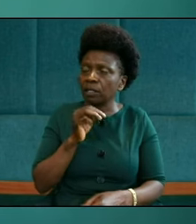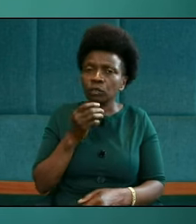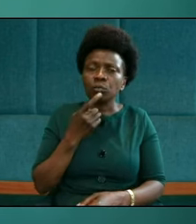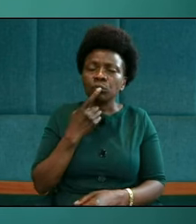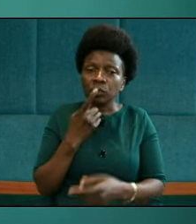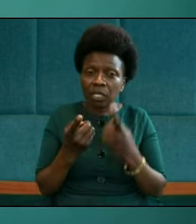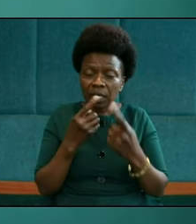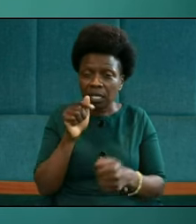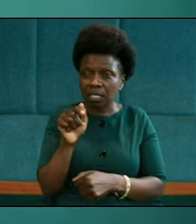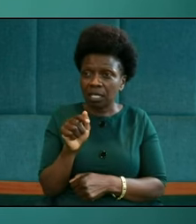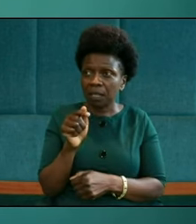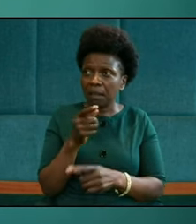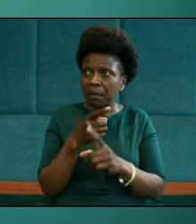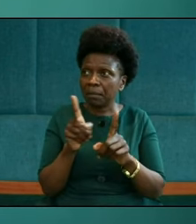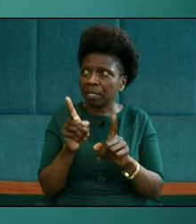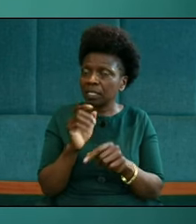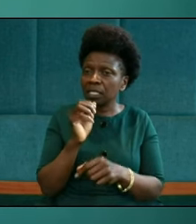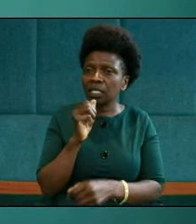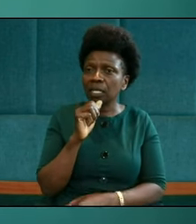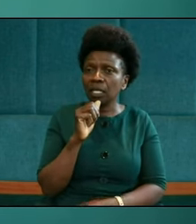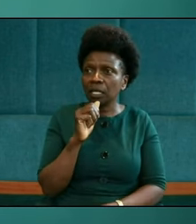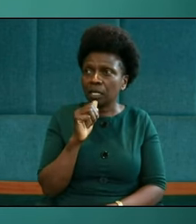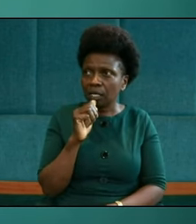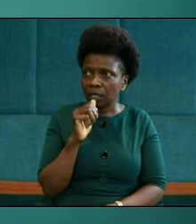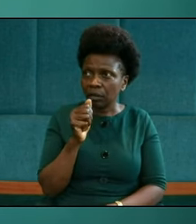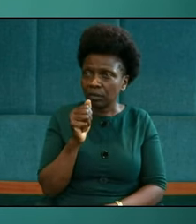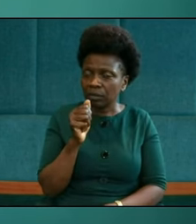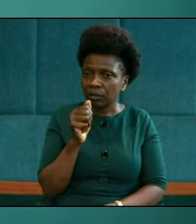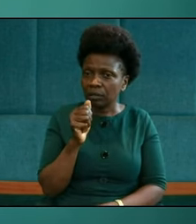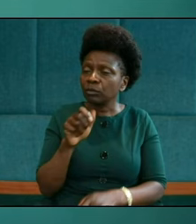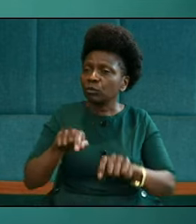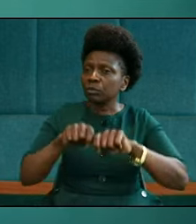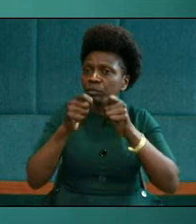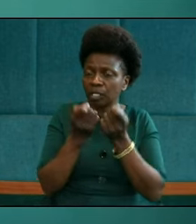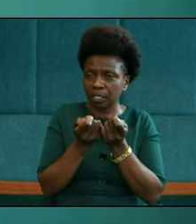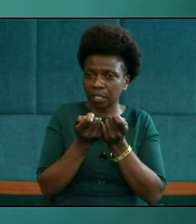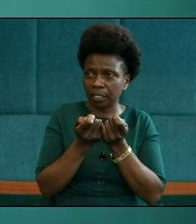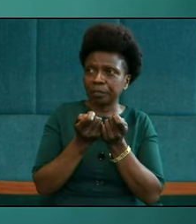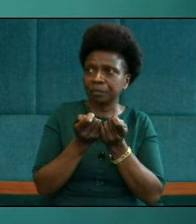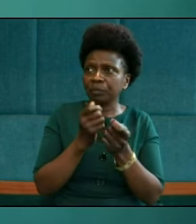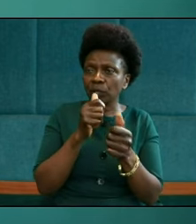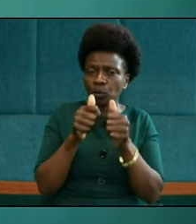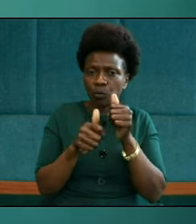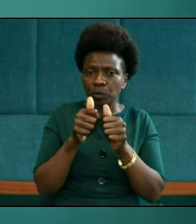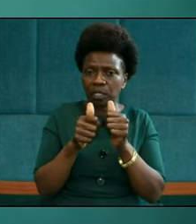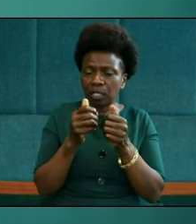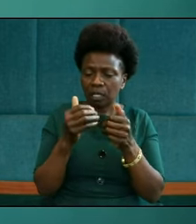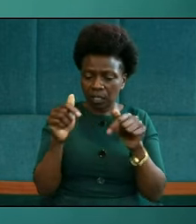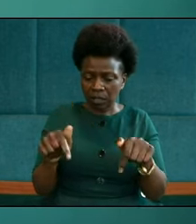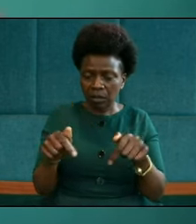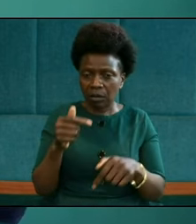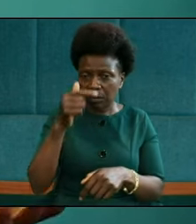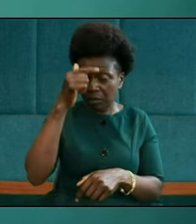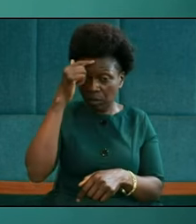it, but it is what was not to be translated, which nowadays,